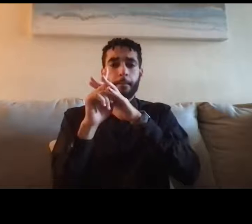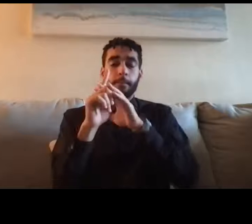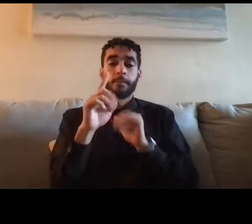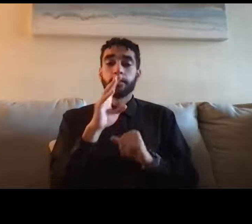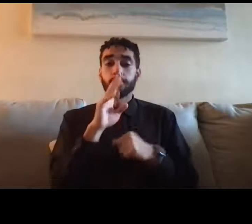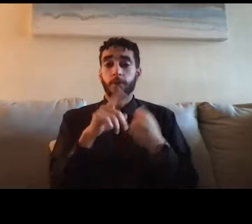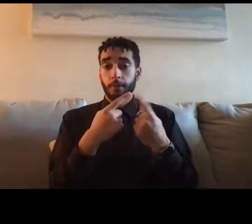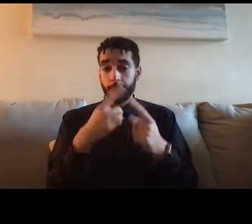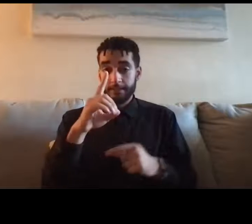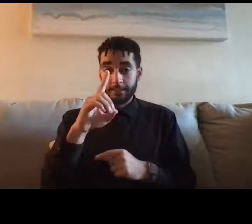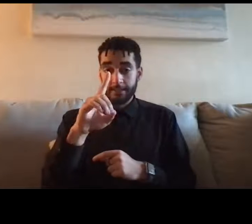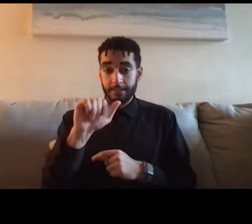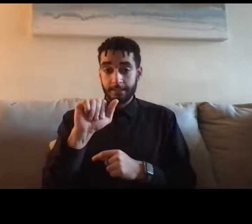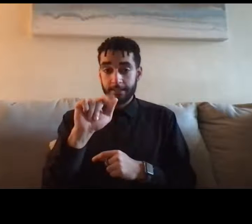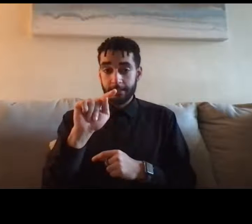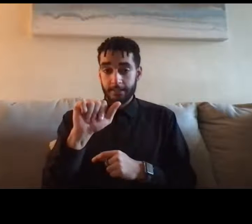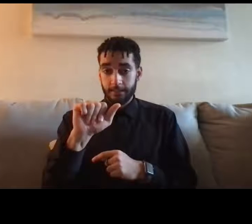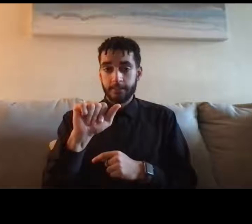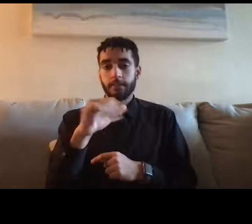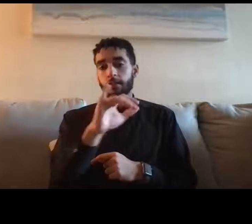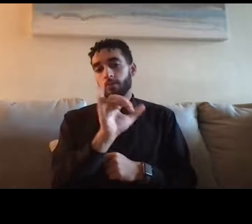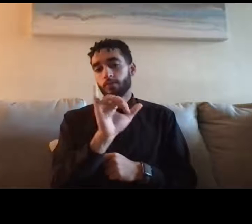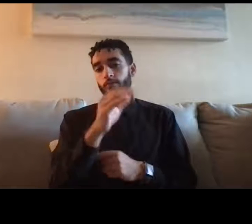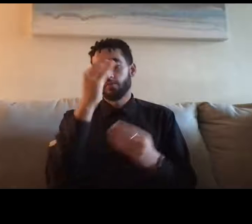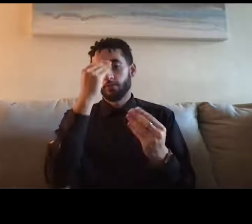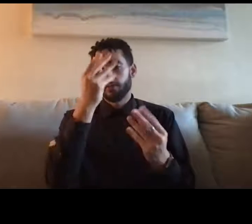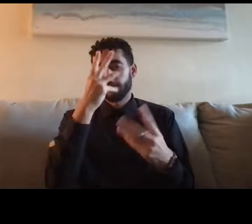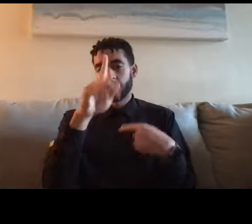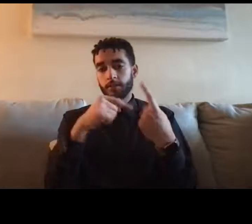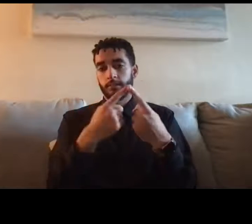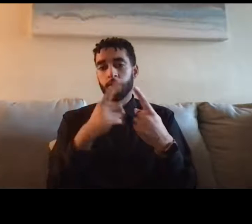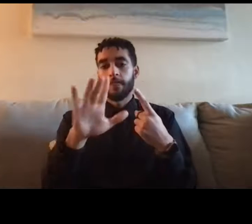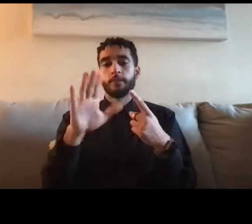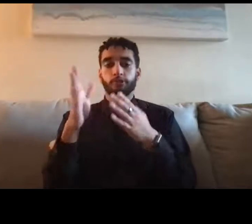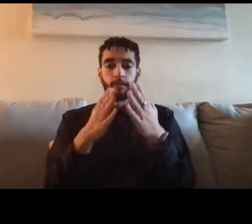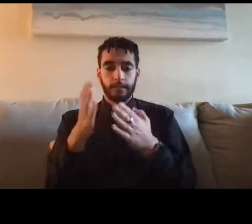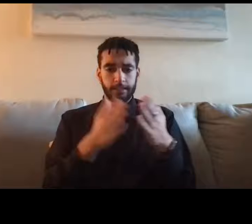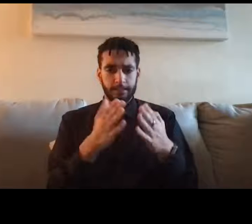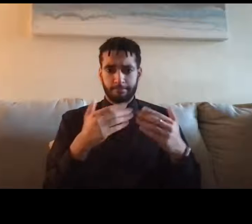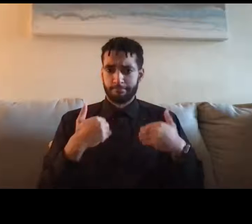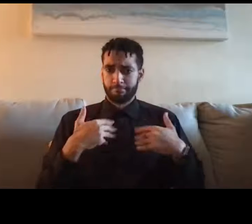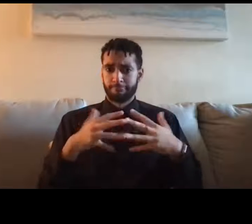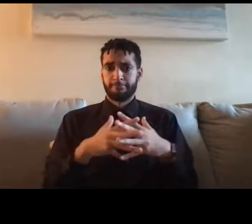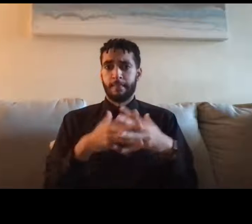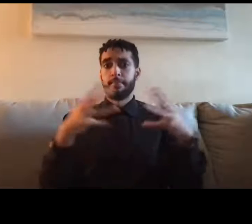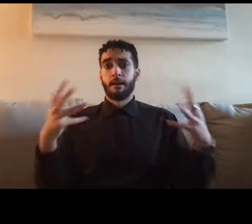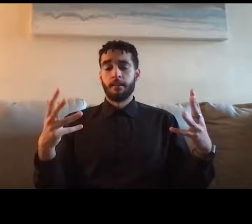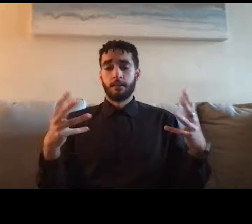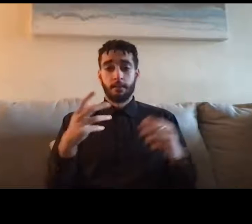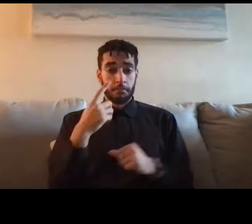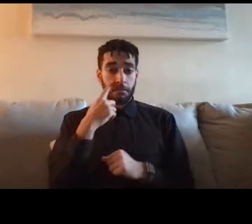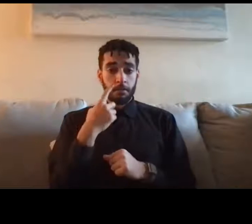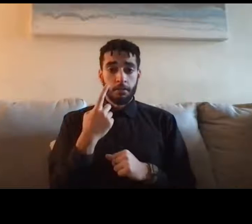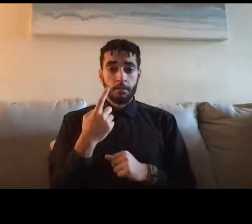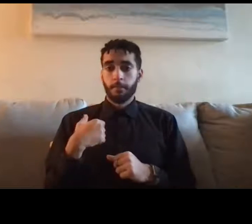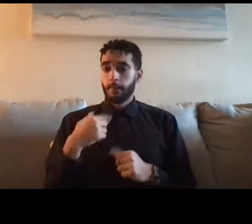was presented at first and then all of the information about the variety of services. So there's a lot out there, I think, is the first thing that